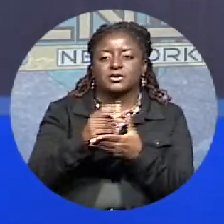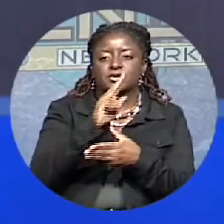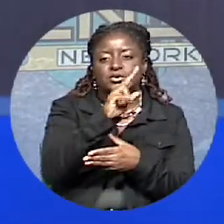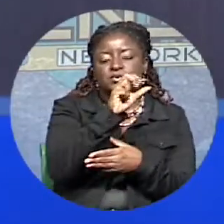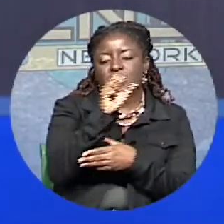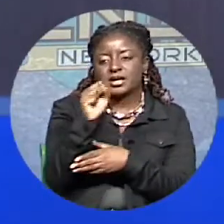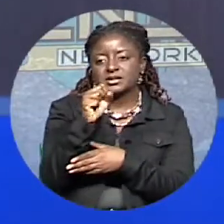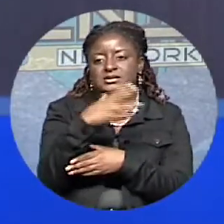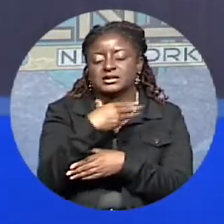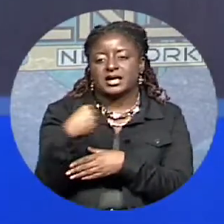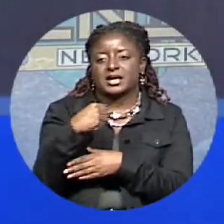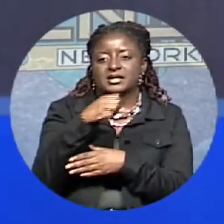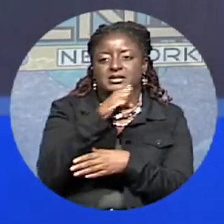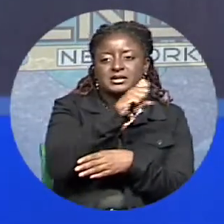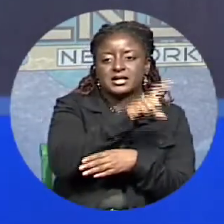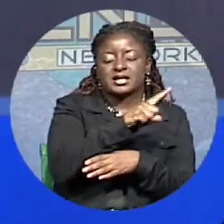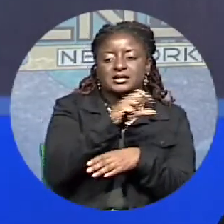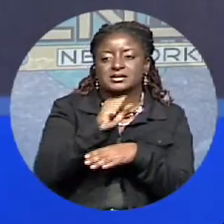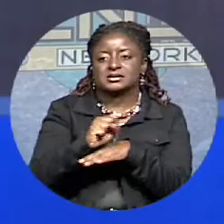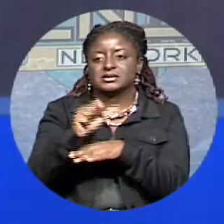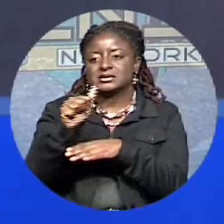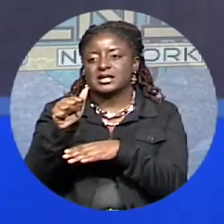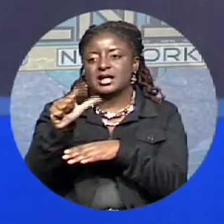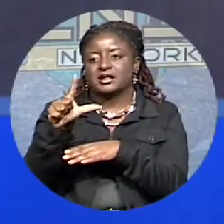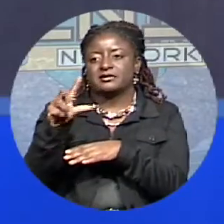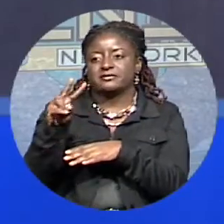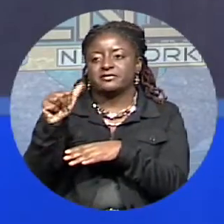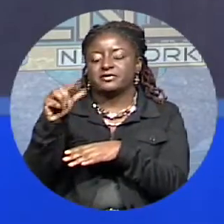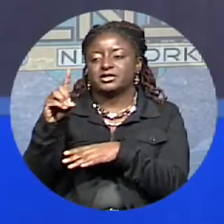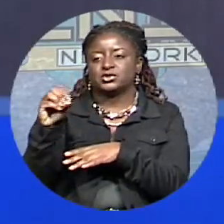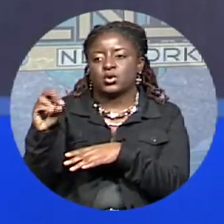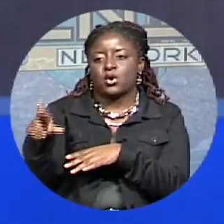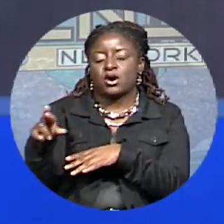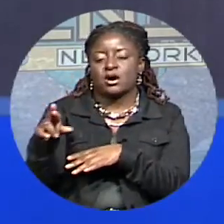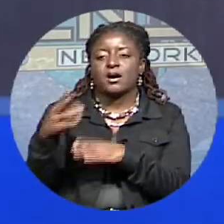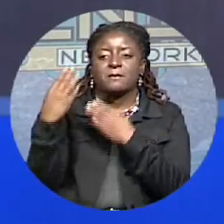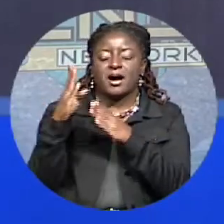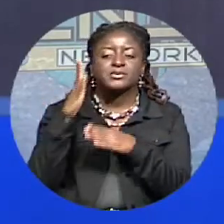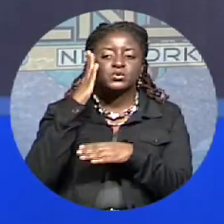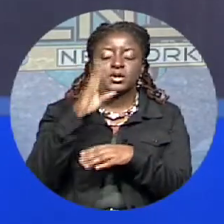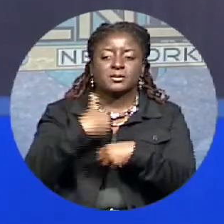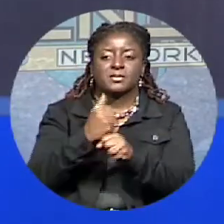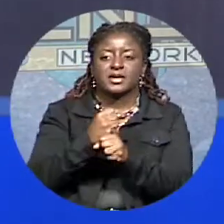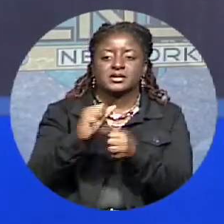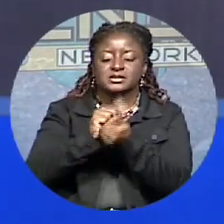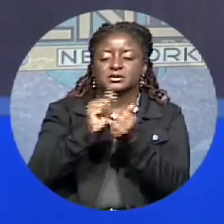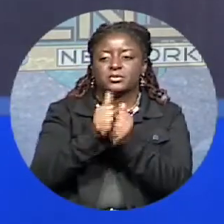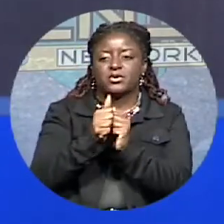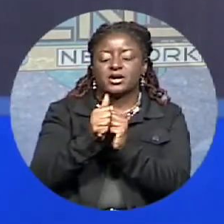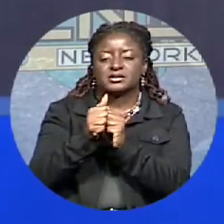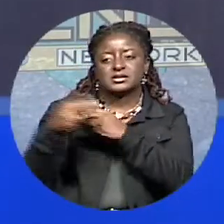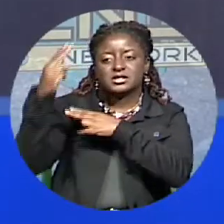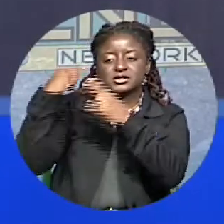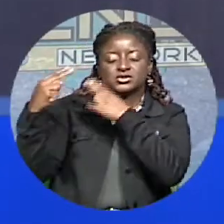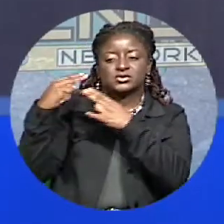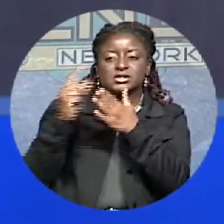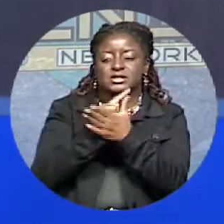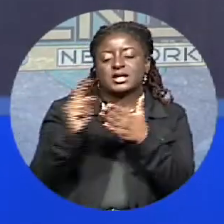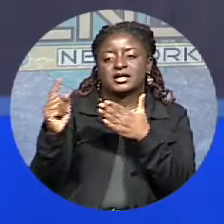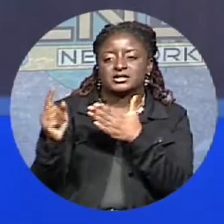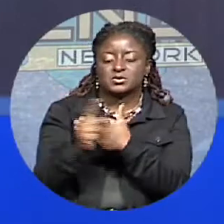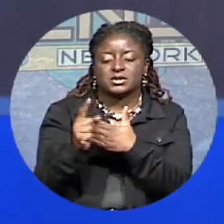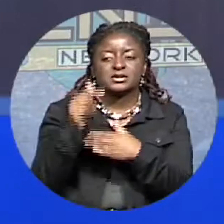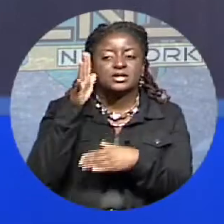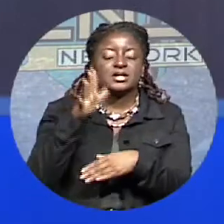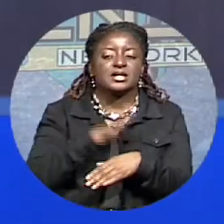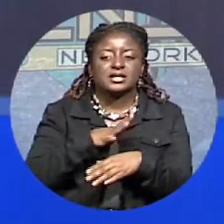USA and El Salvador. Well, the Bahamas will make sports history again next week as the Pure Silk Ladies Classic becomes the